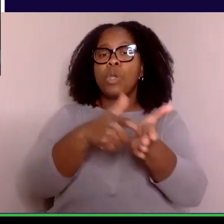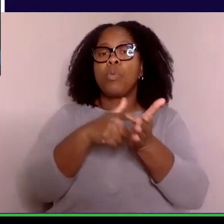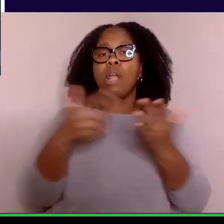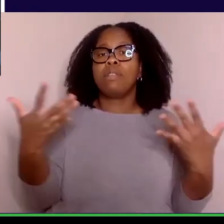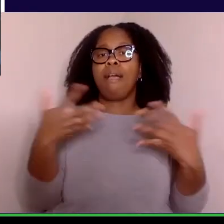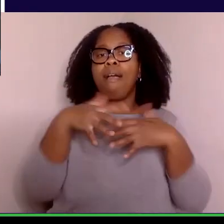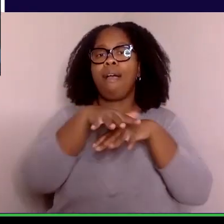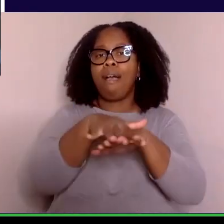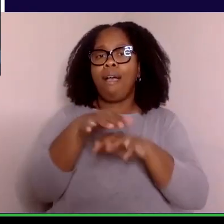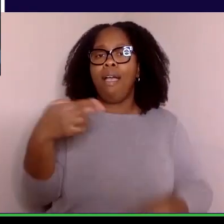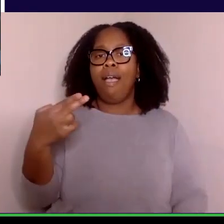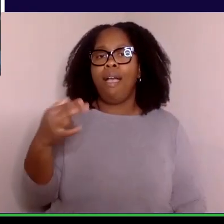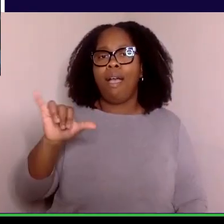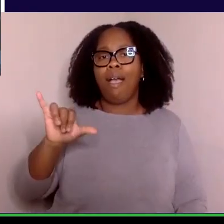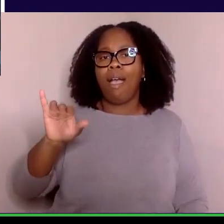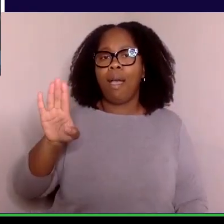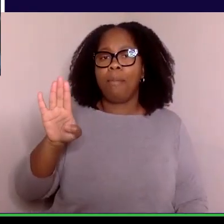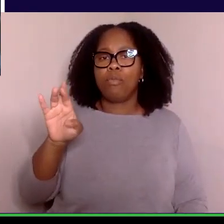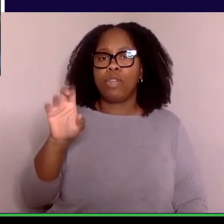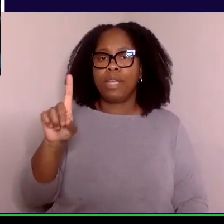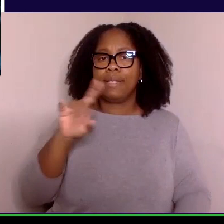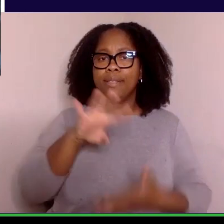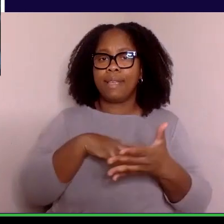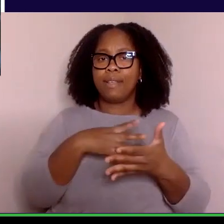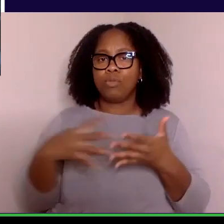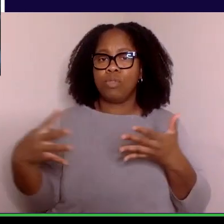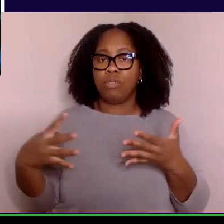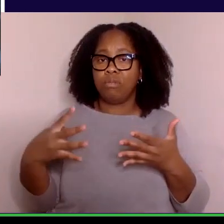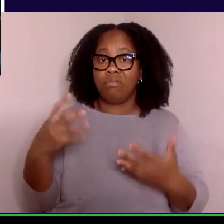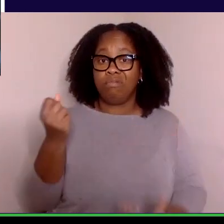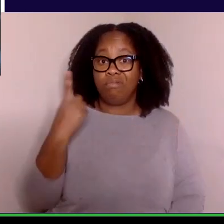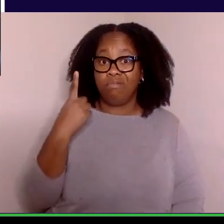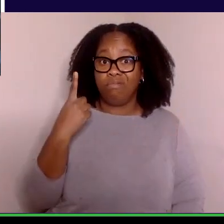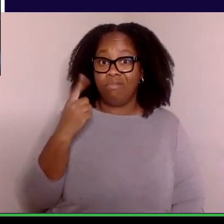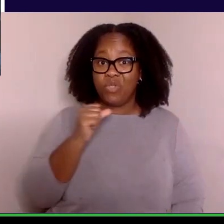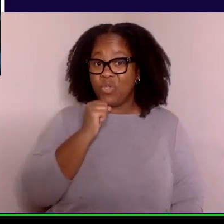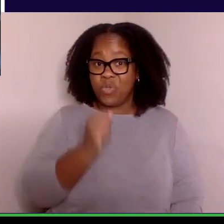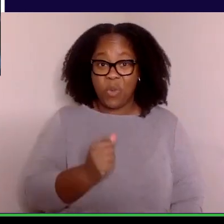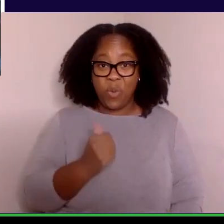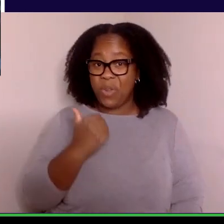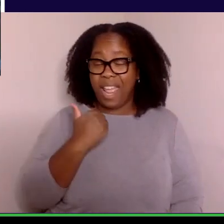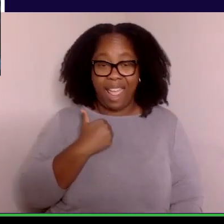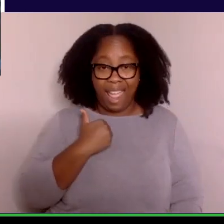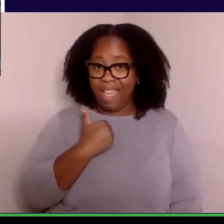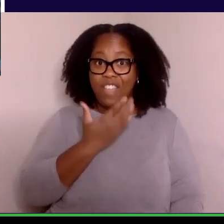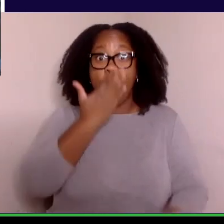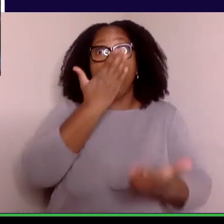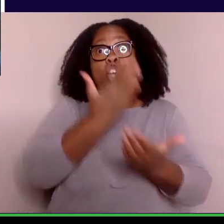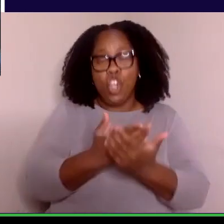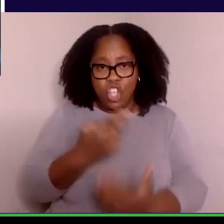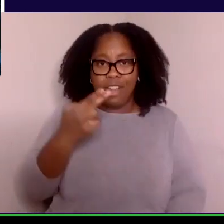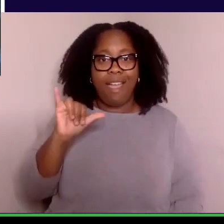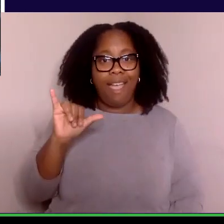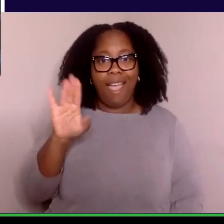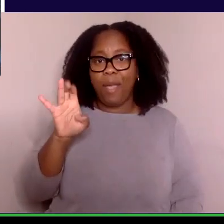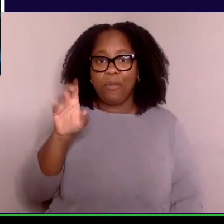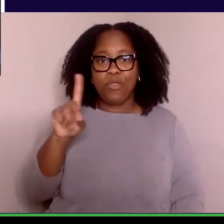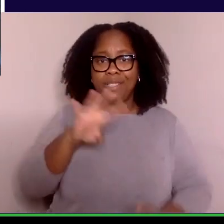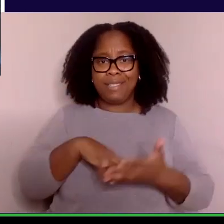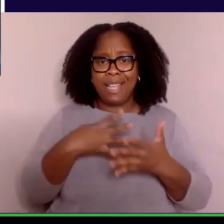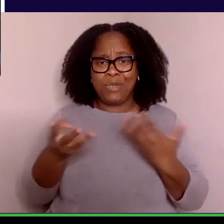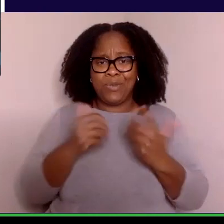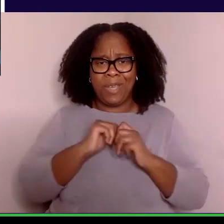and frankly, there is no such thing as a good hybrid schedule. However, we